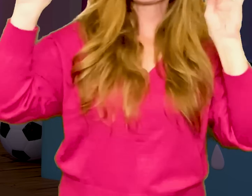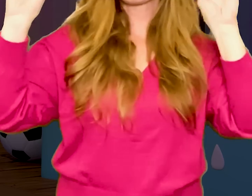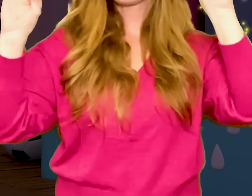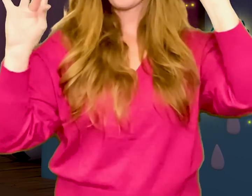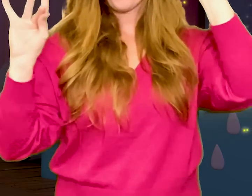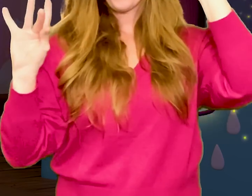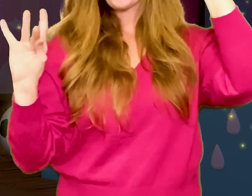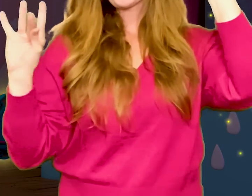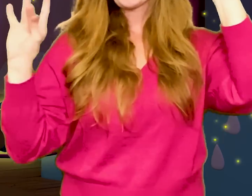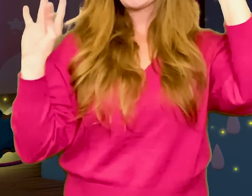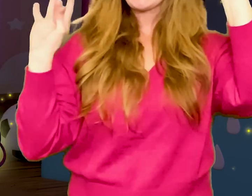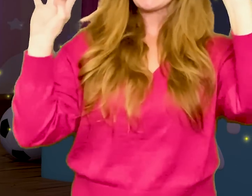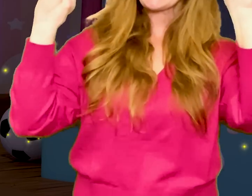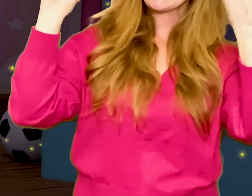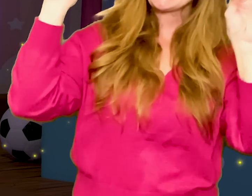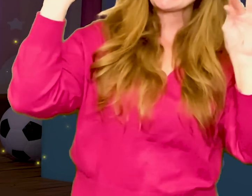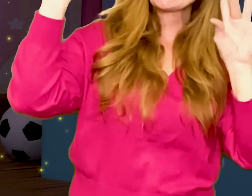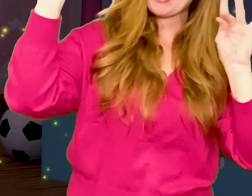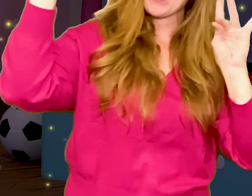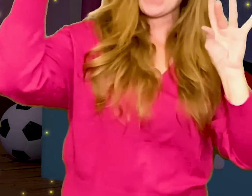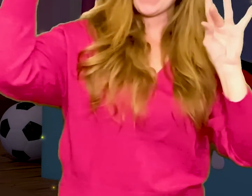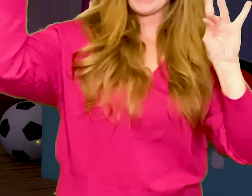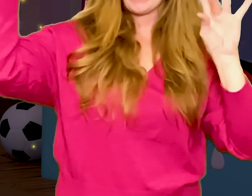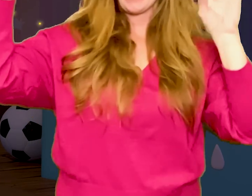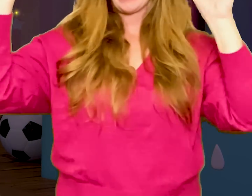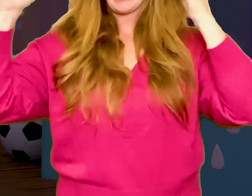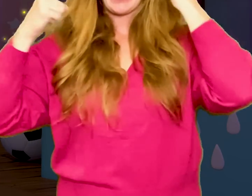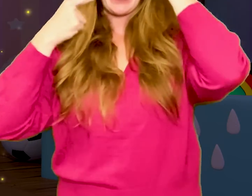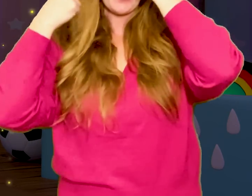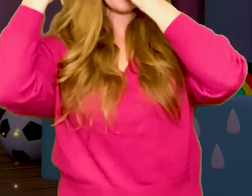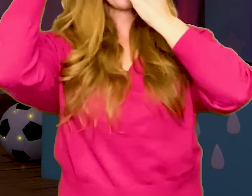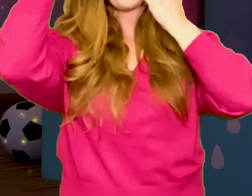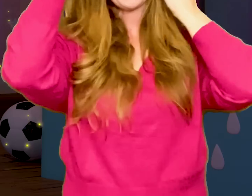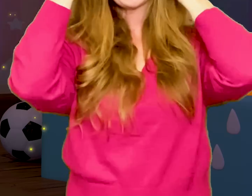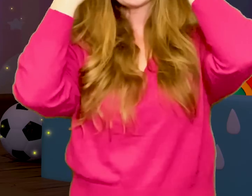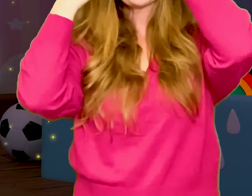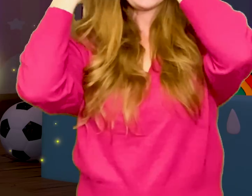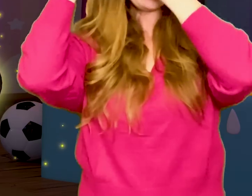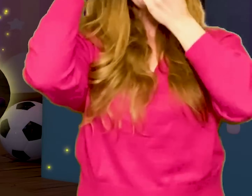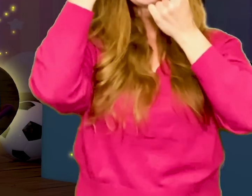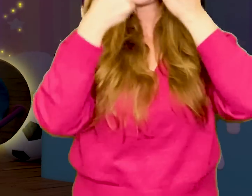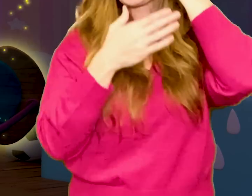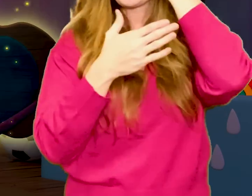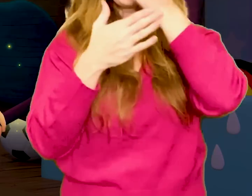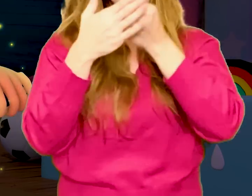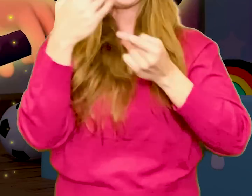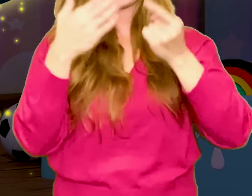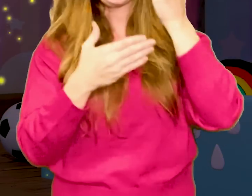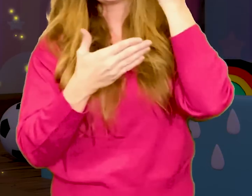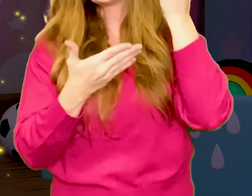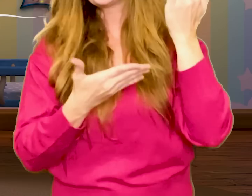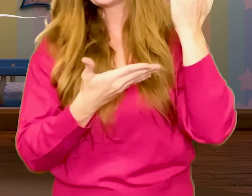twinkle let us St how I wonder what